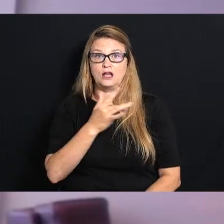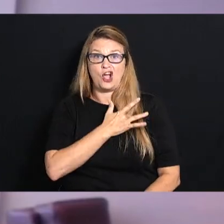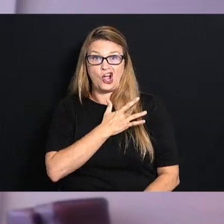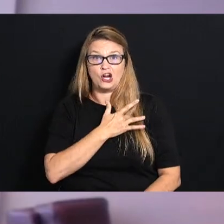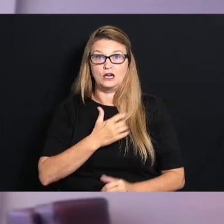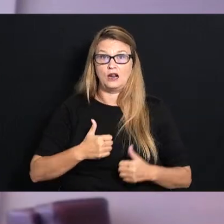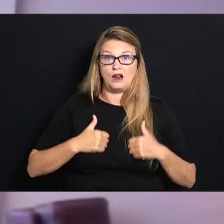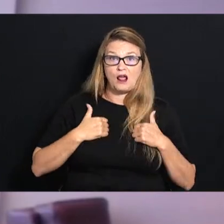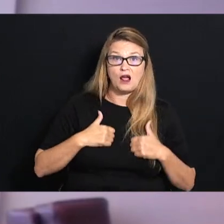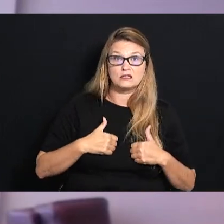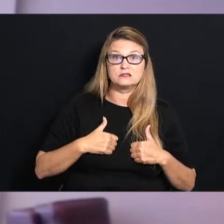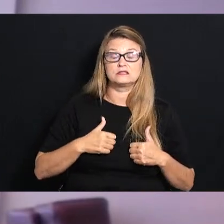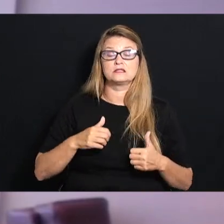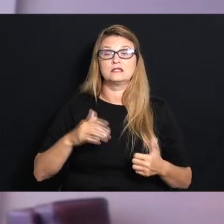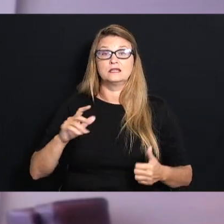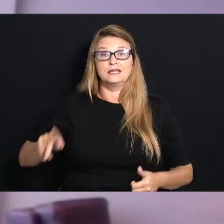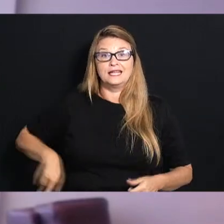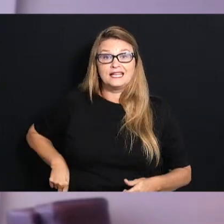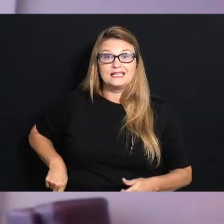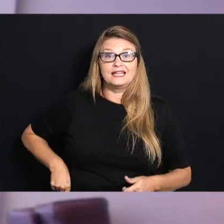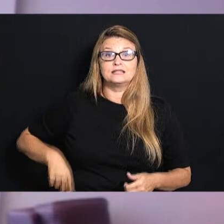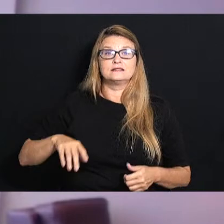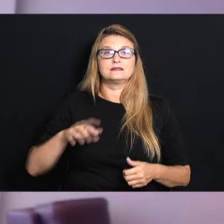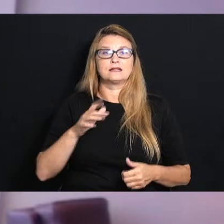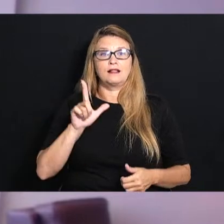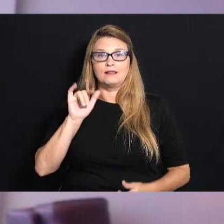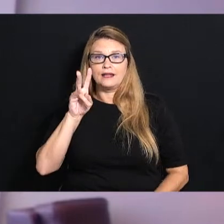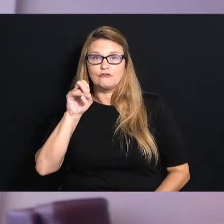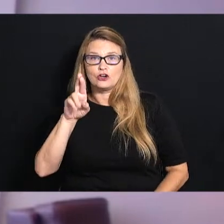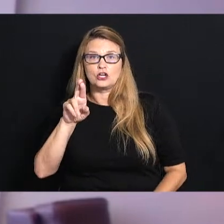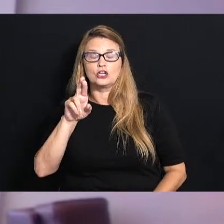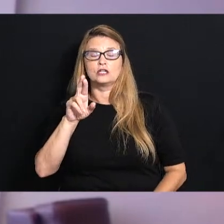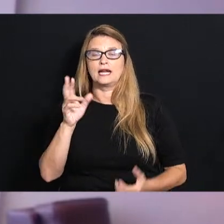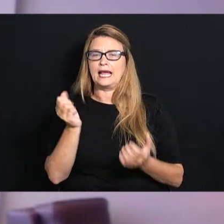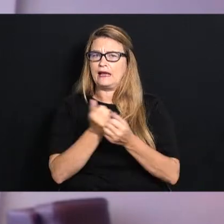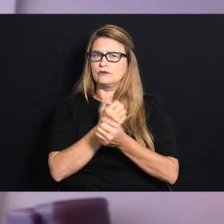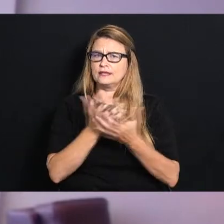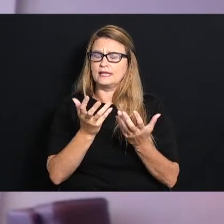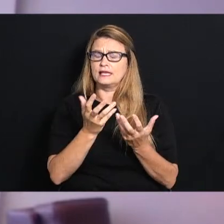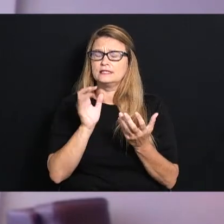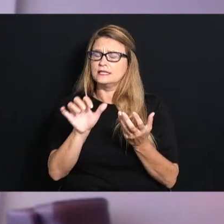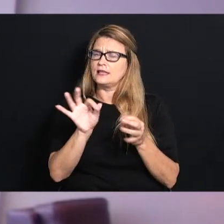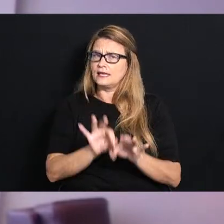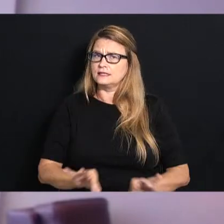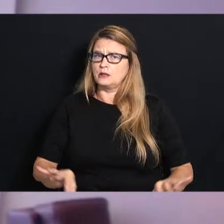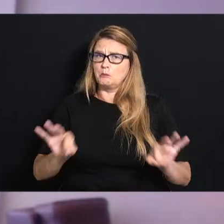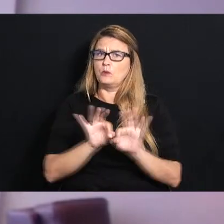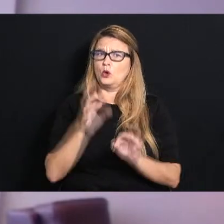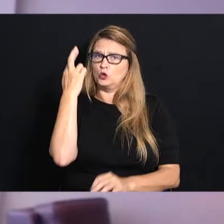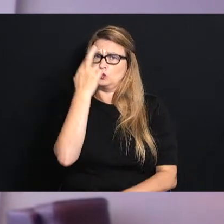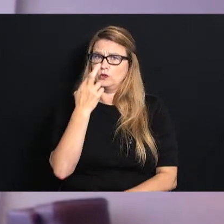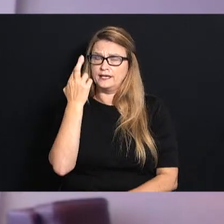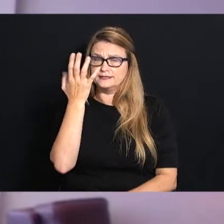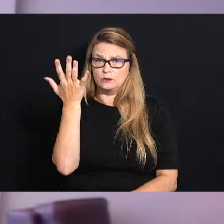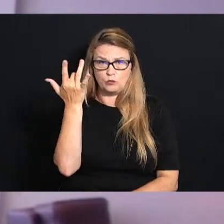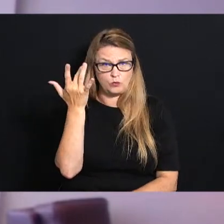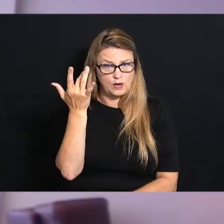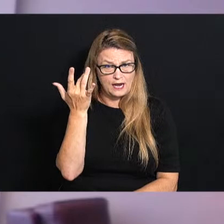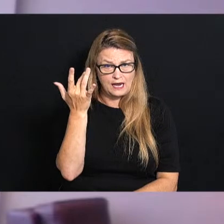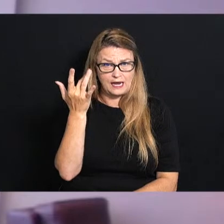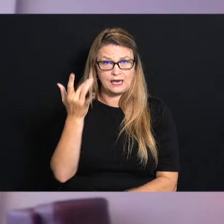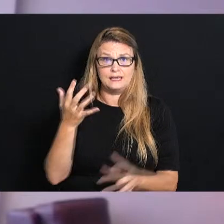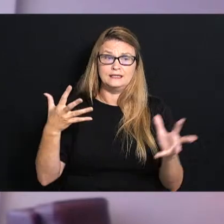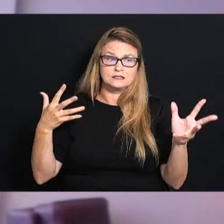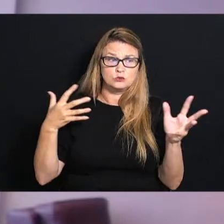the kidneys, the liver, etc. And so that is really another important reason to be up